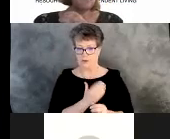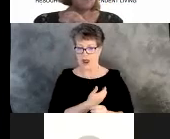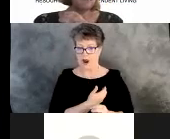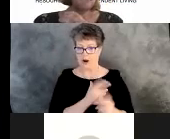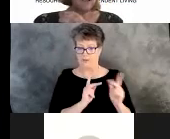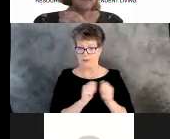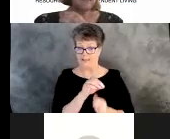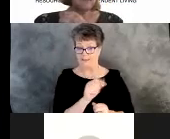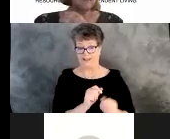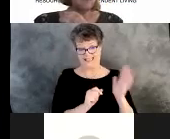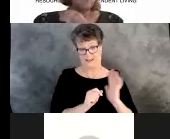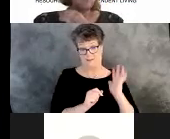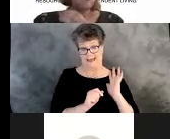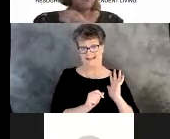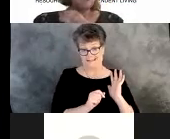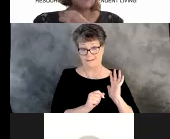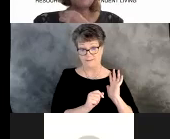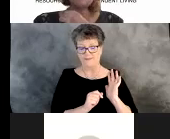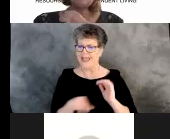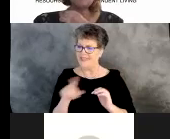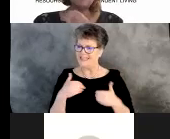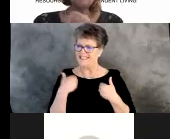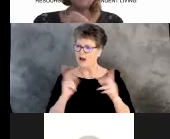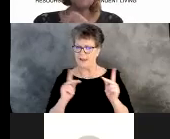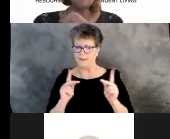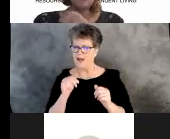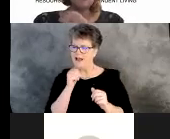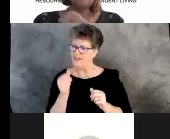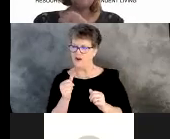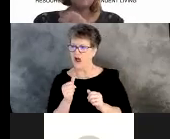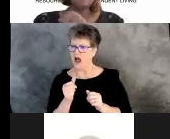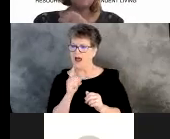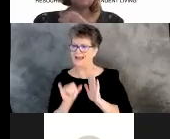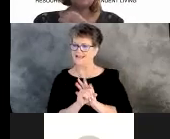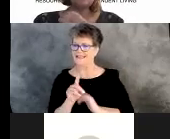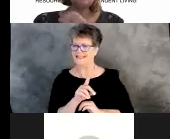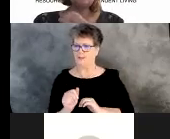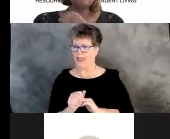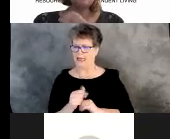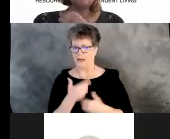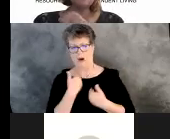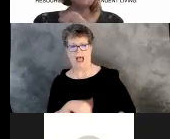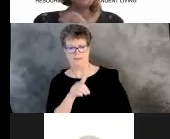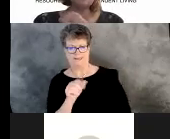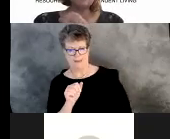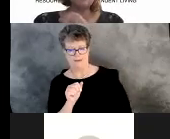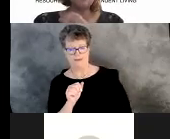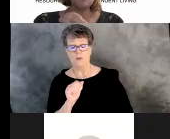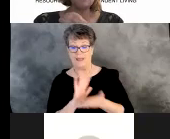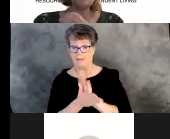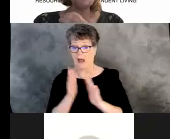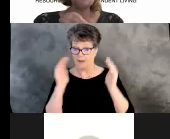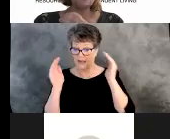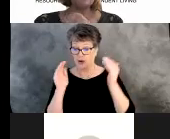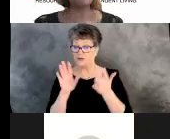with disabilities in the past did are not claiming disability as much. And when they get to the adult world, like